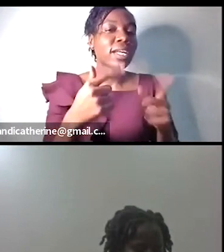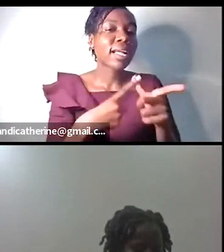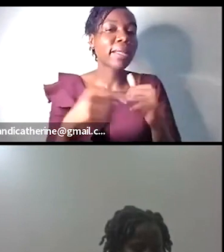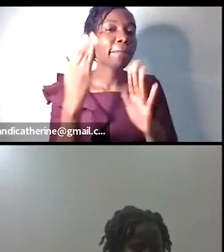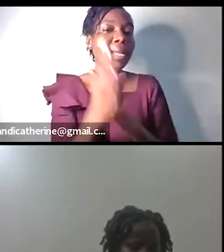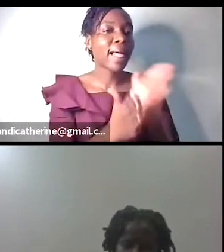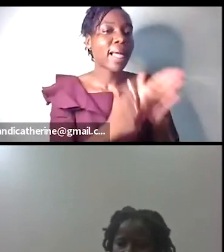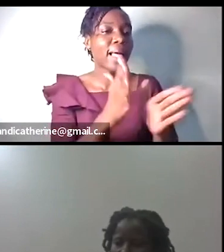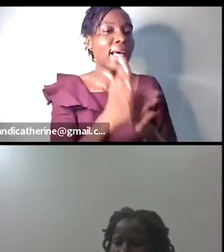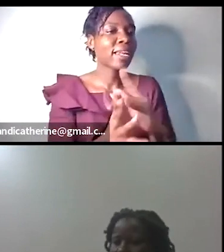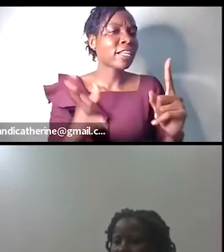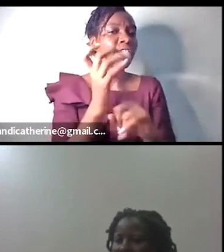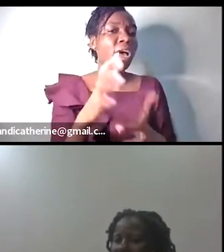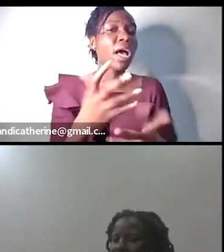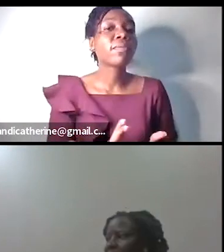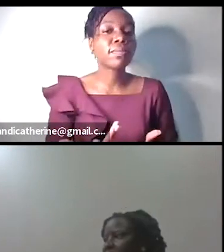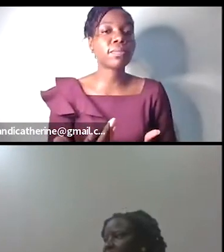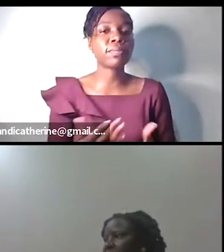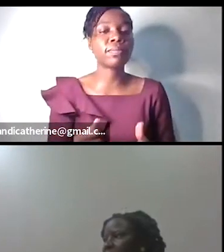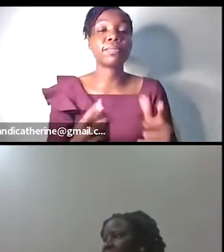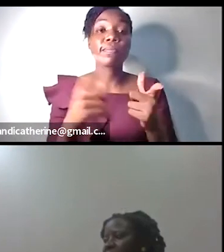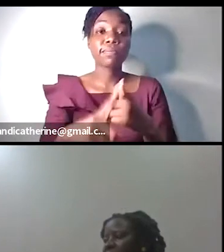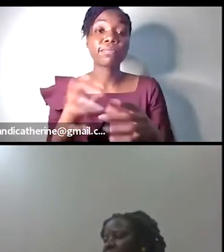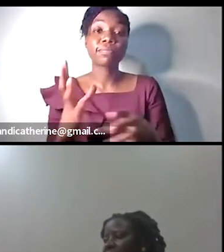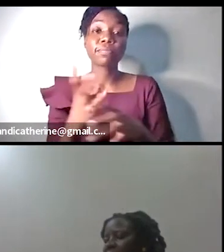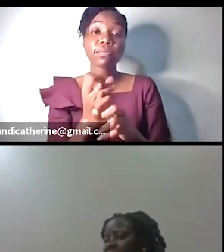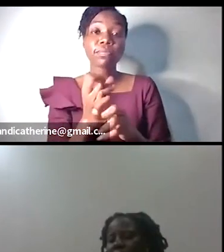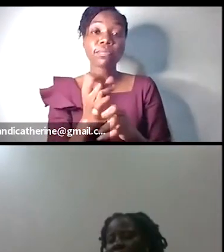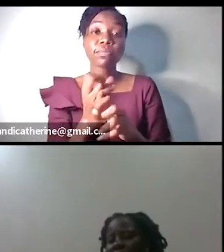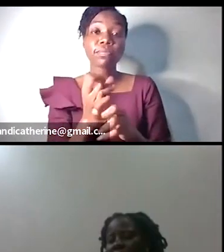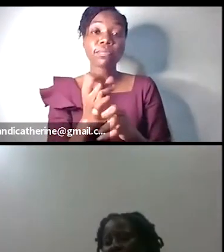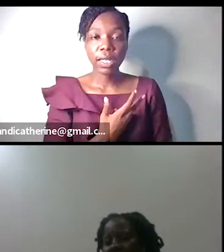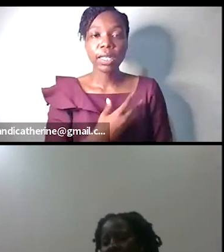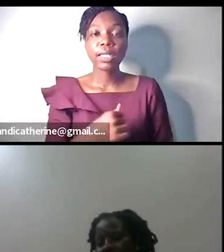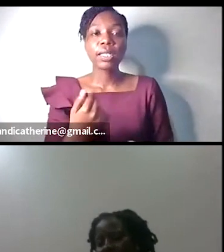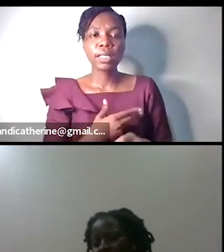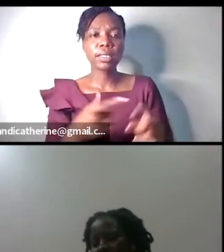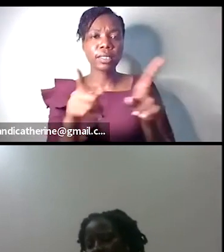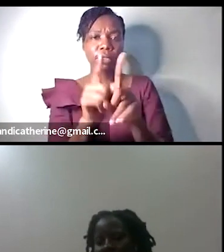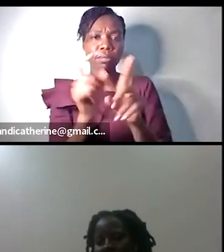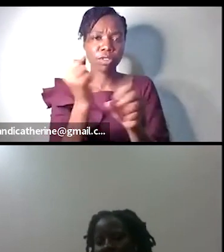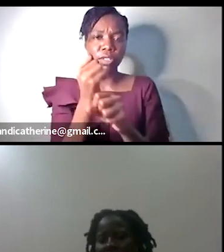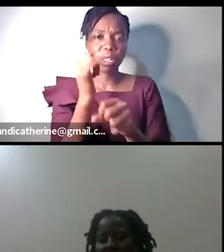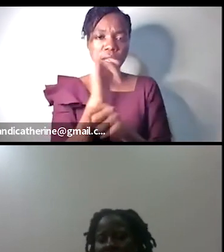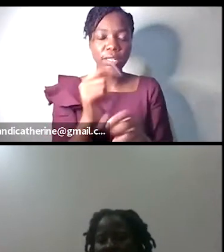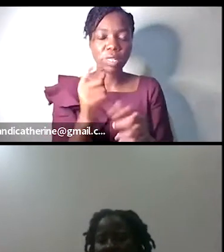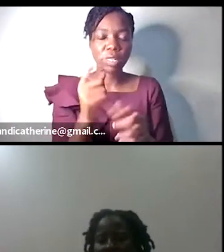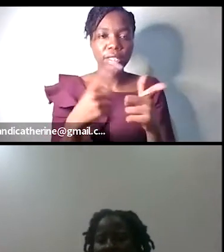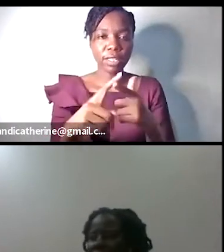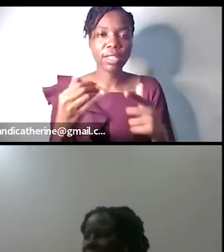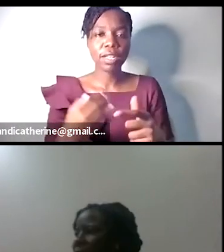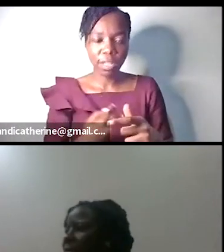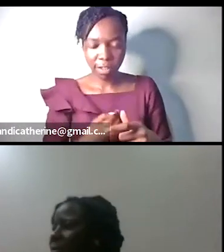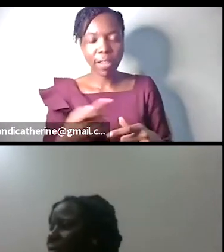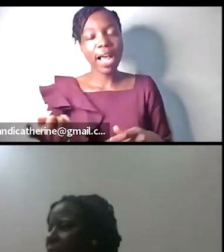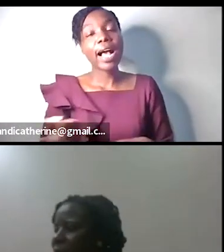we going to achieve? And in our organization, which is Greenlight Investments, we look at paying it forward to the girls. These